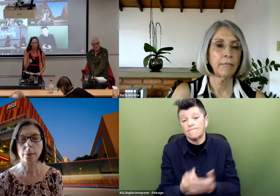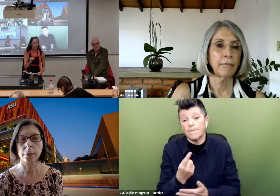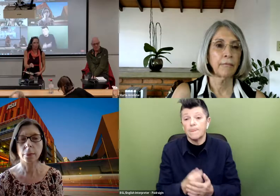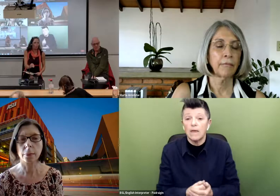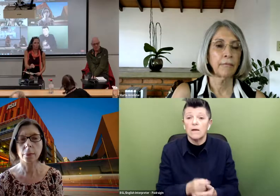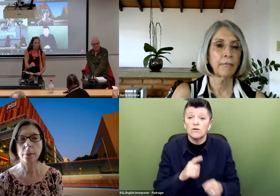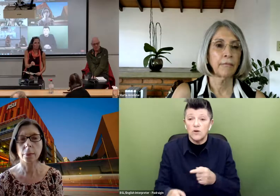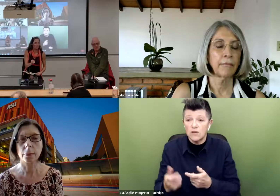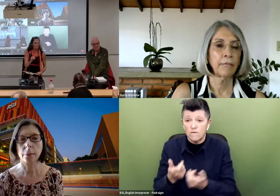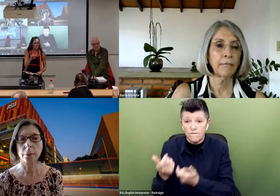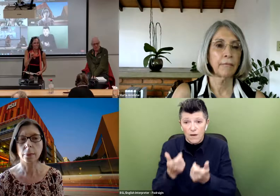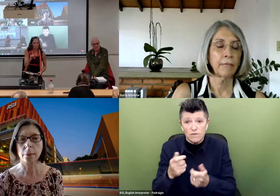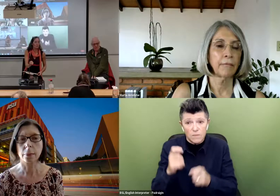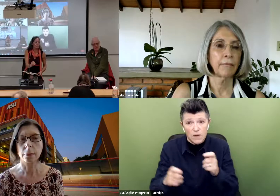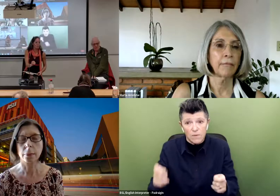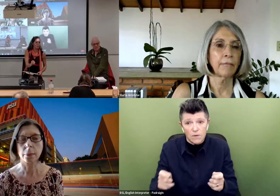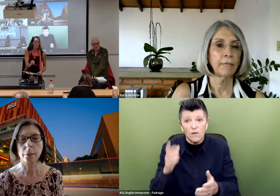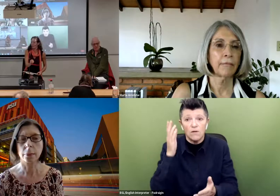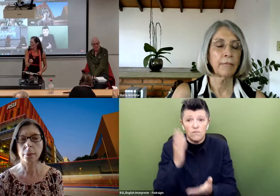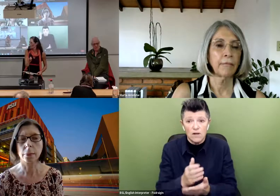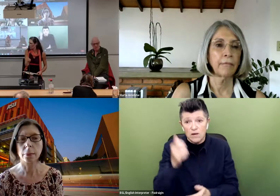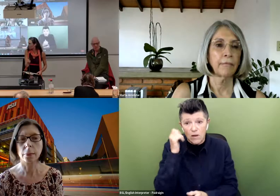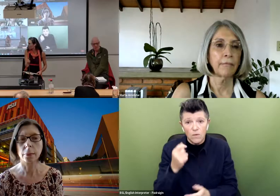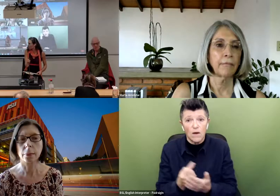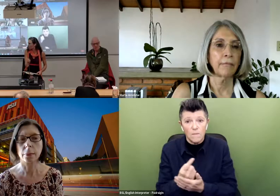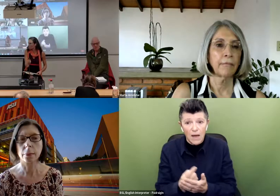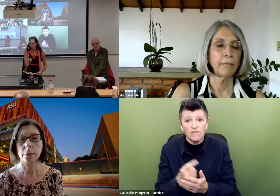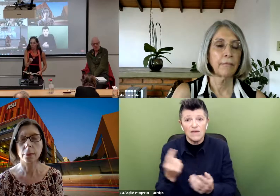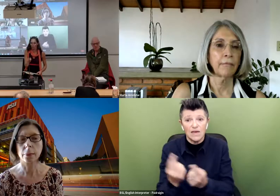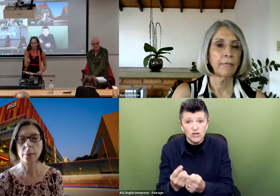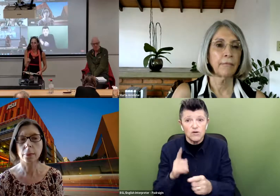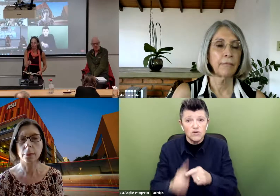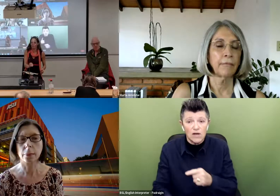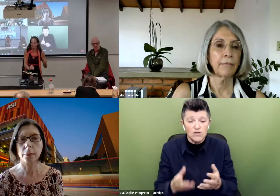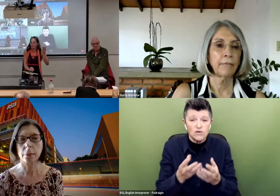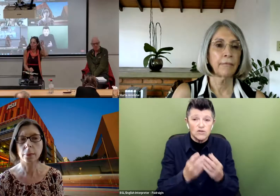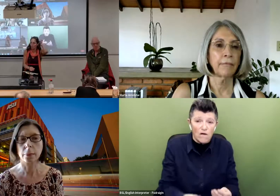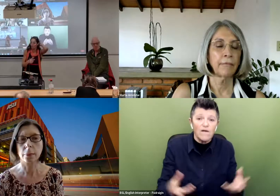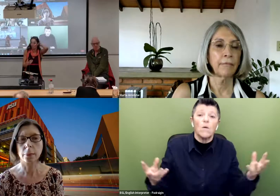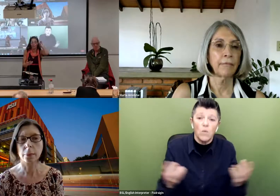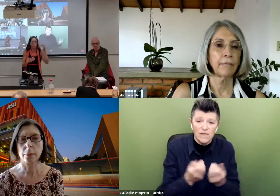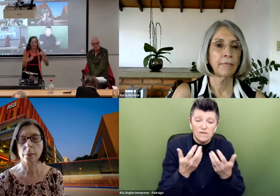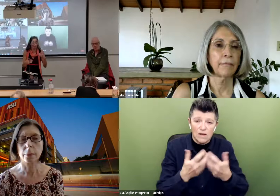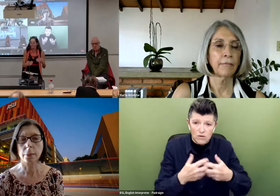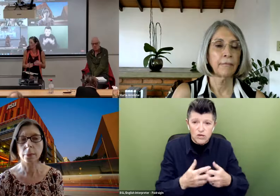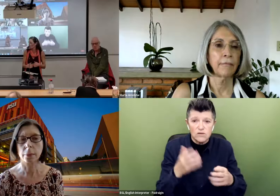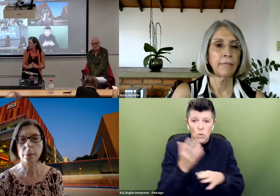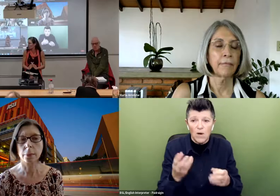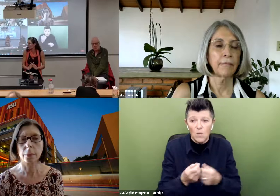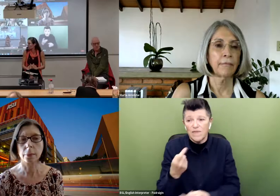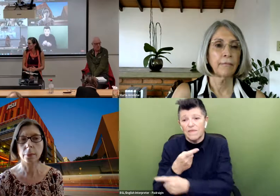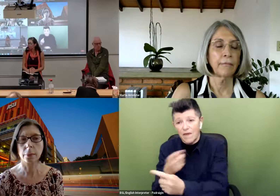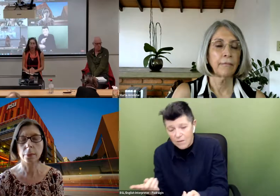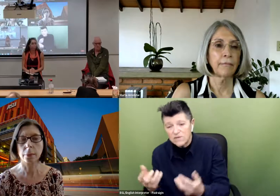people who really know about the kind of issue that you're trying to solve with technology and work with them to understand how your technology might actually